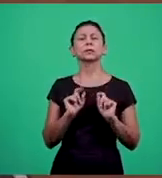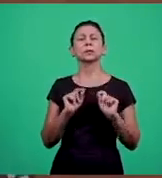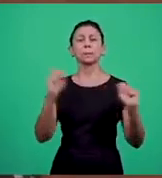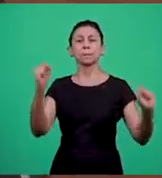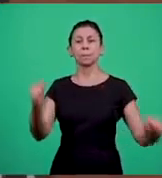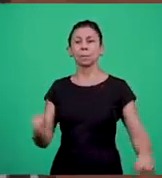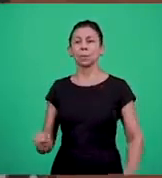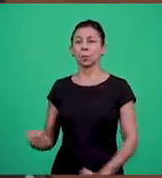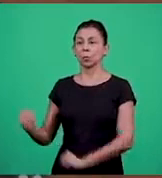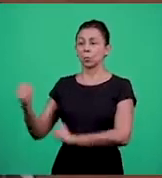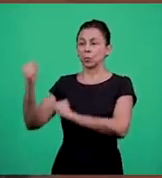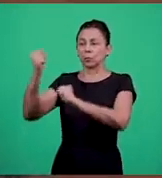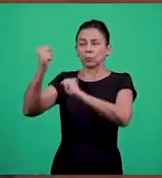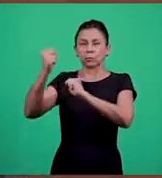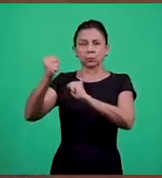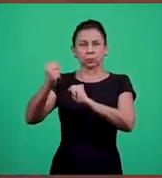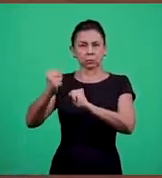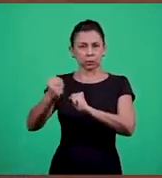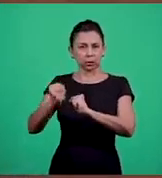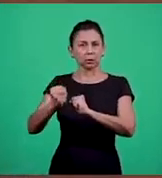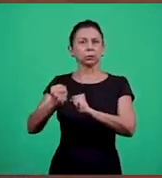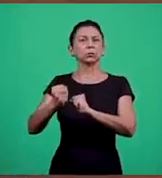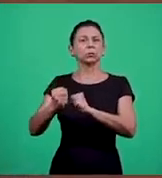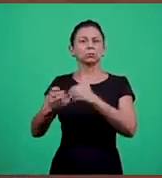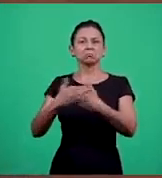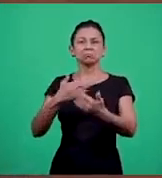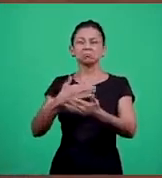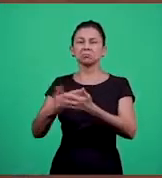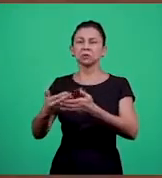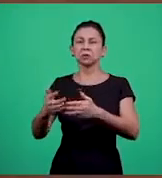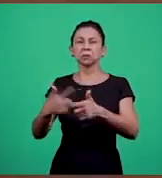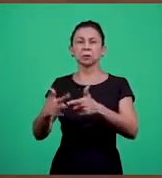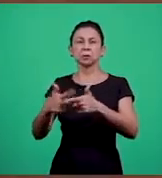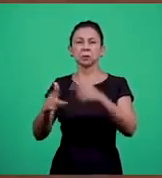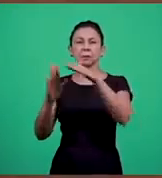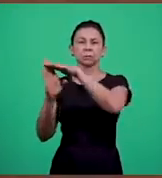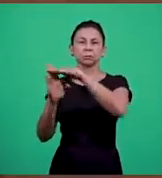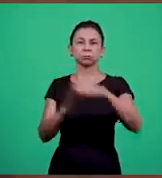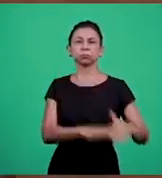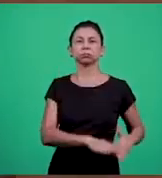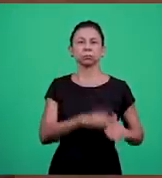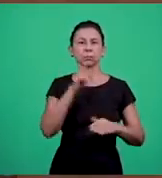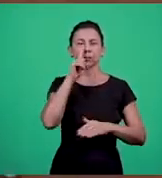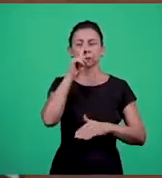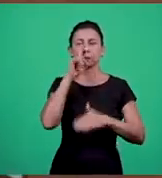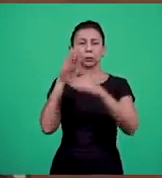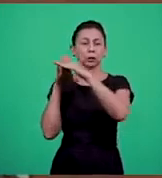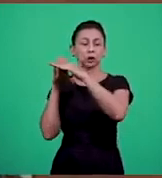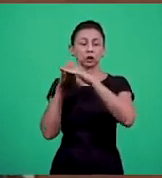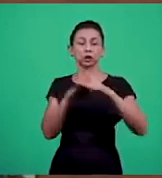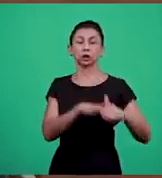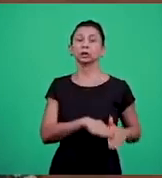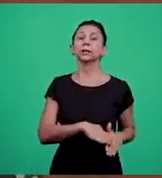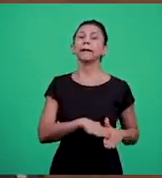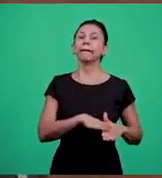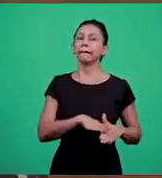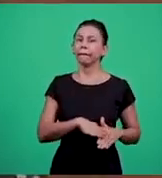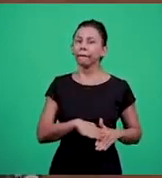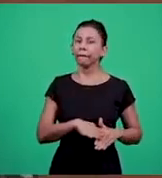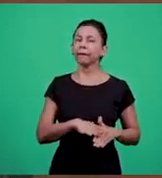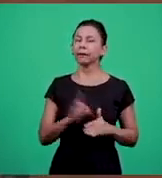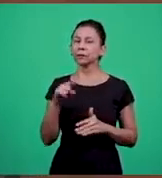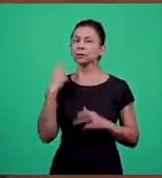of Jesus is deliverance for our lives. We can understand that the scarlet cord